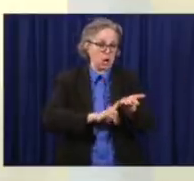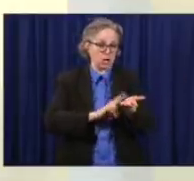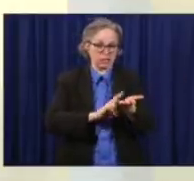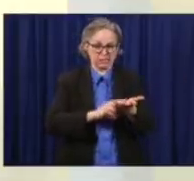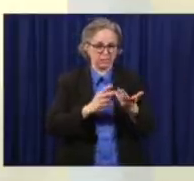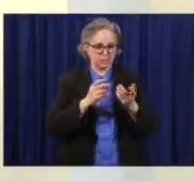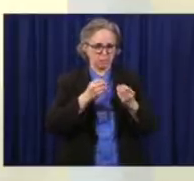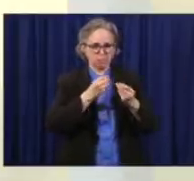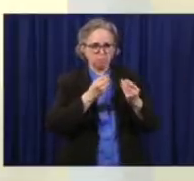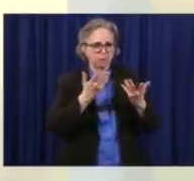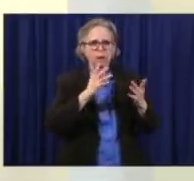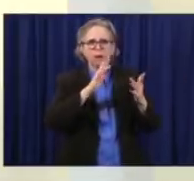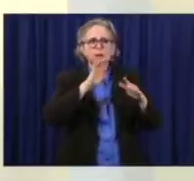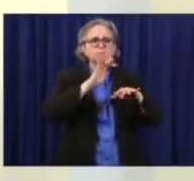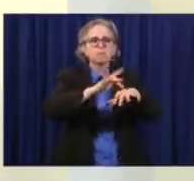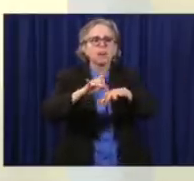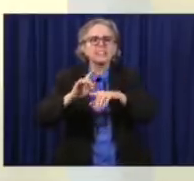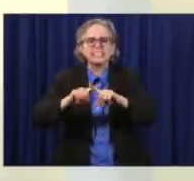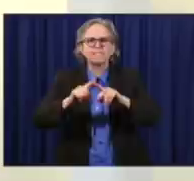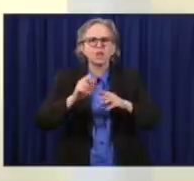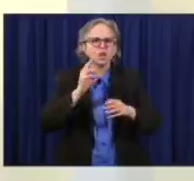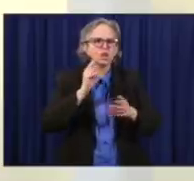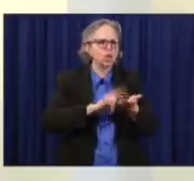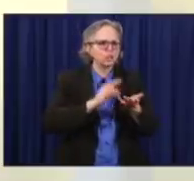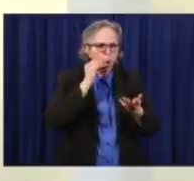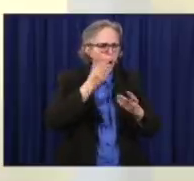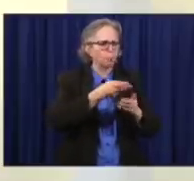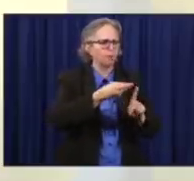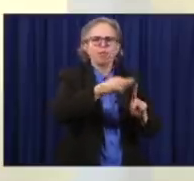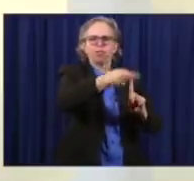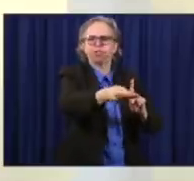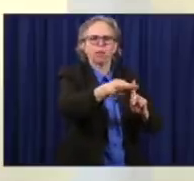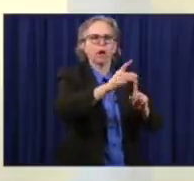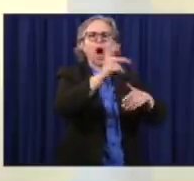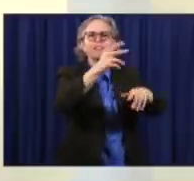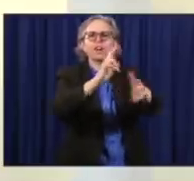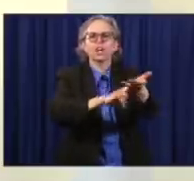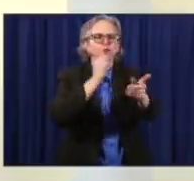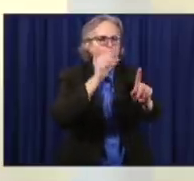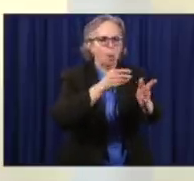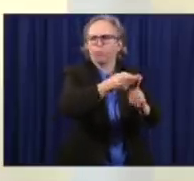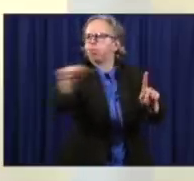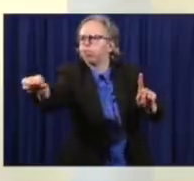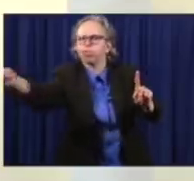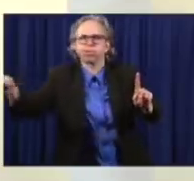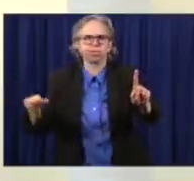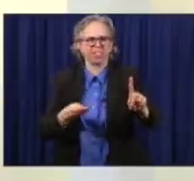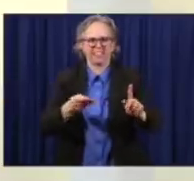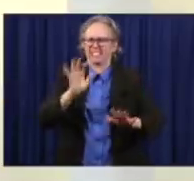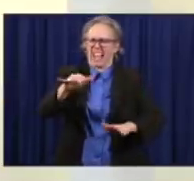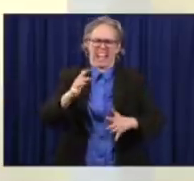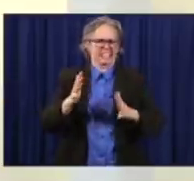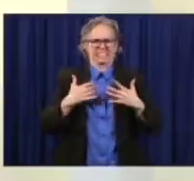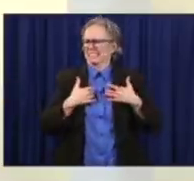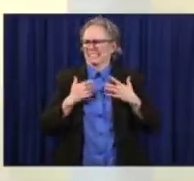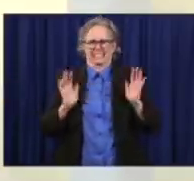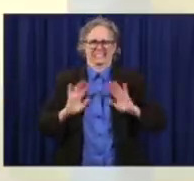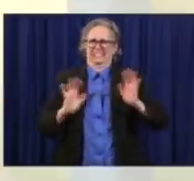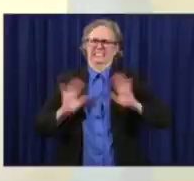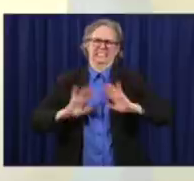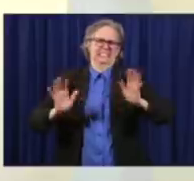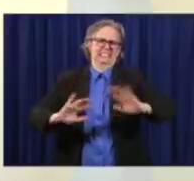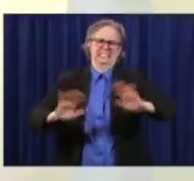carrying the virus, and that's what we've learned looking at this around the world. So that would be one of the things I most hope, once we have